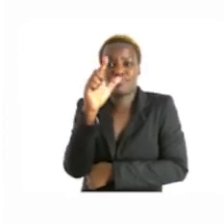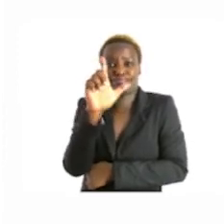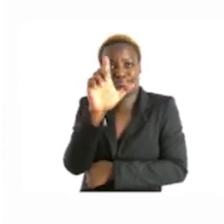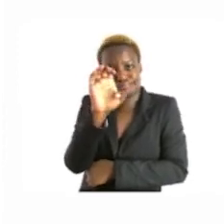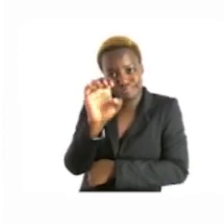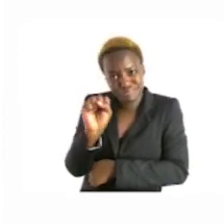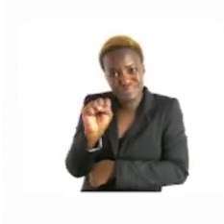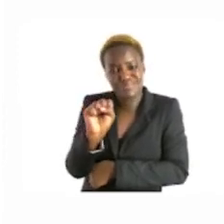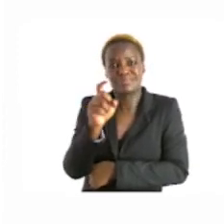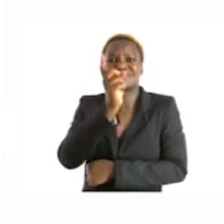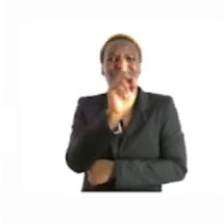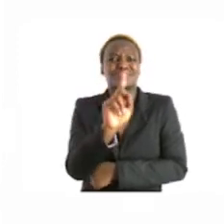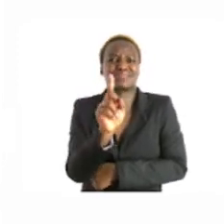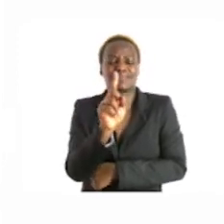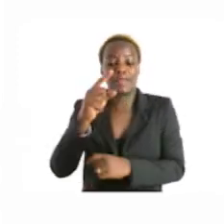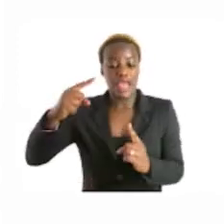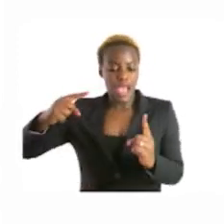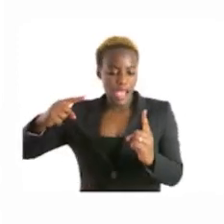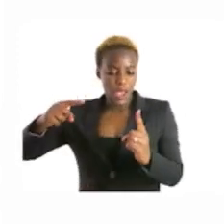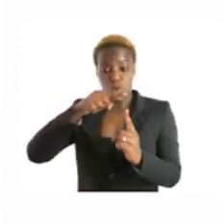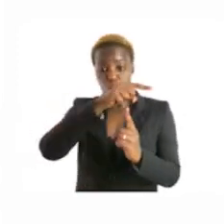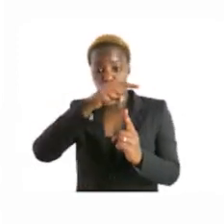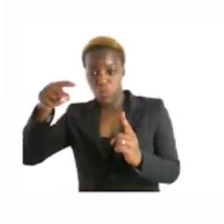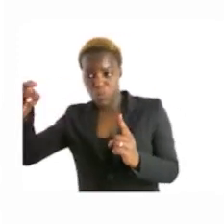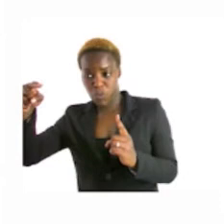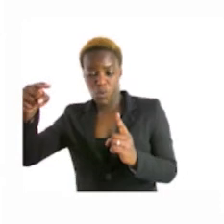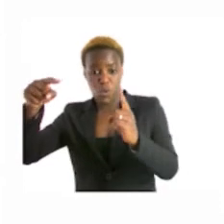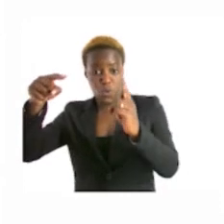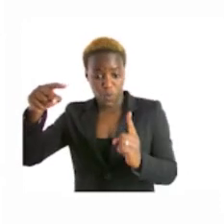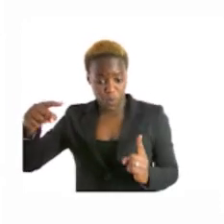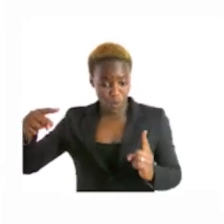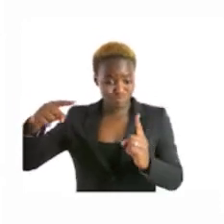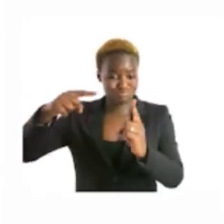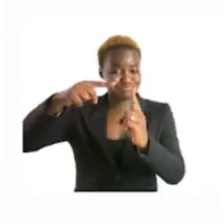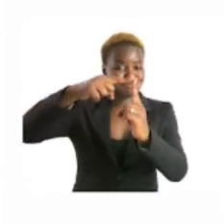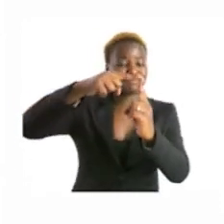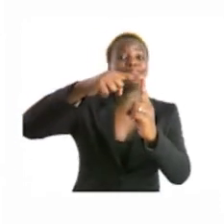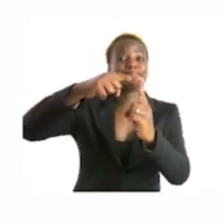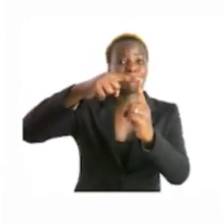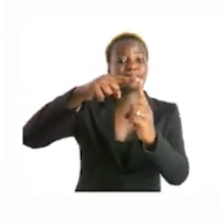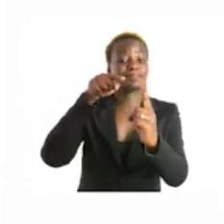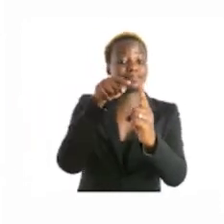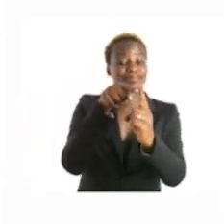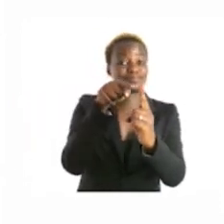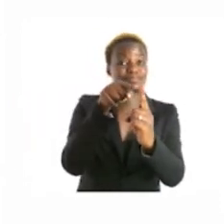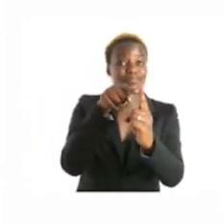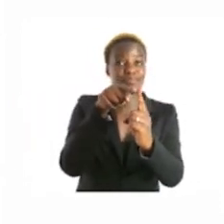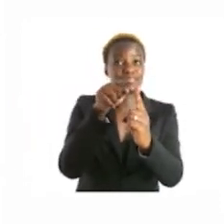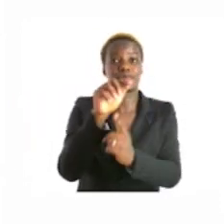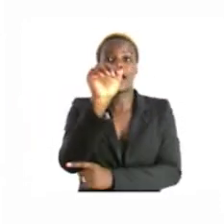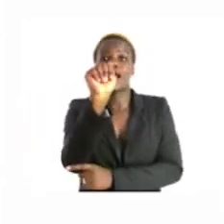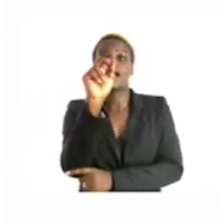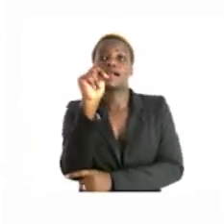are meeting. And the opening there between the two lines. Can you see there the pentagon? Where the